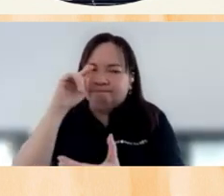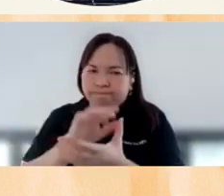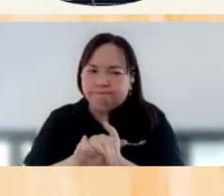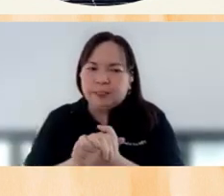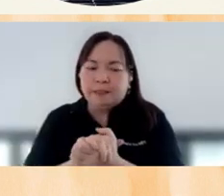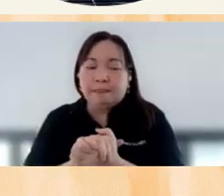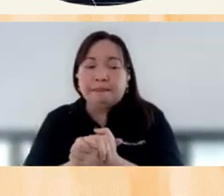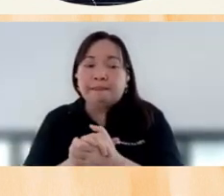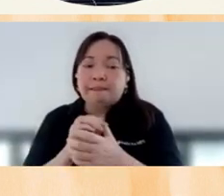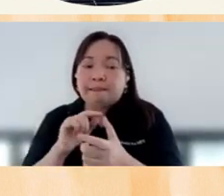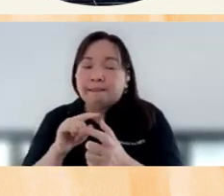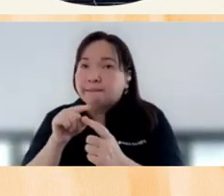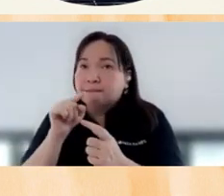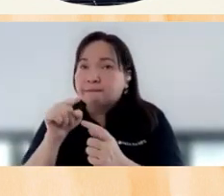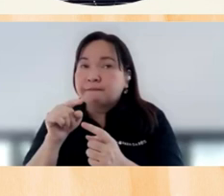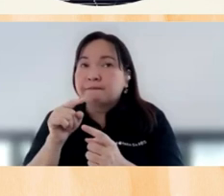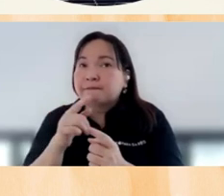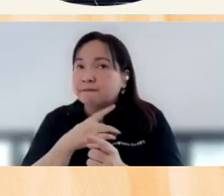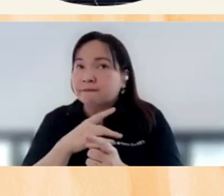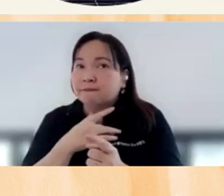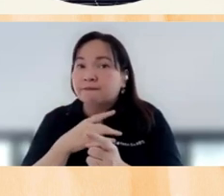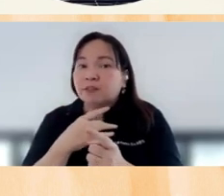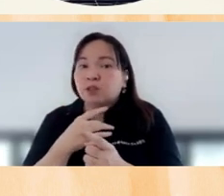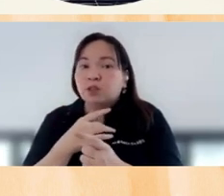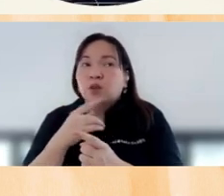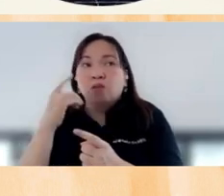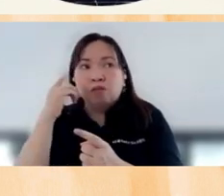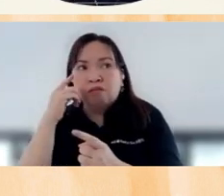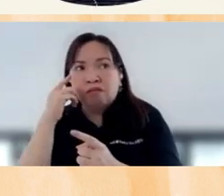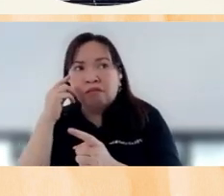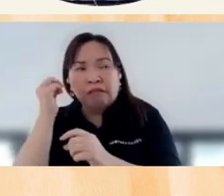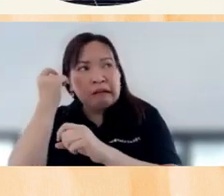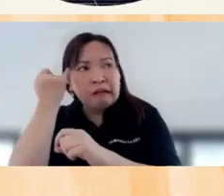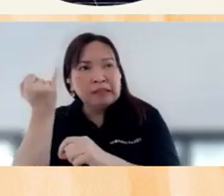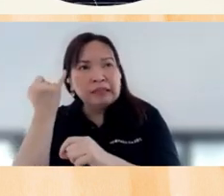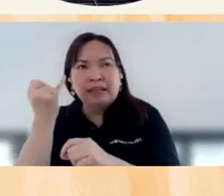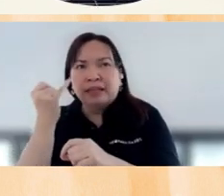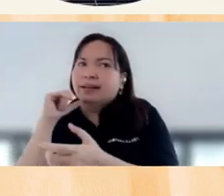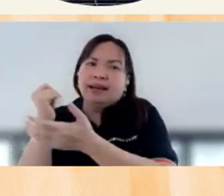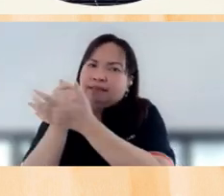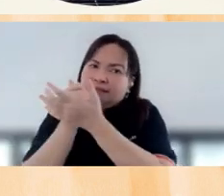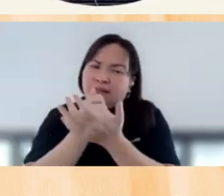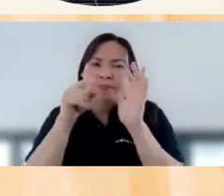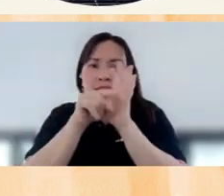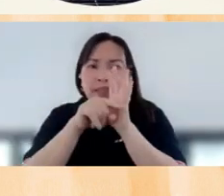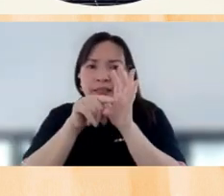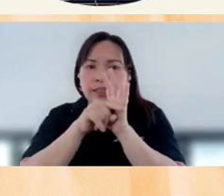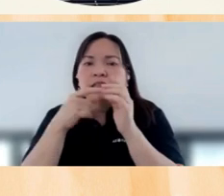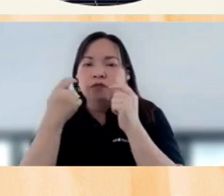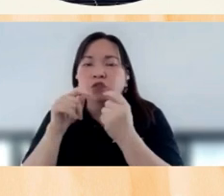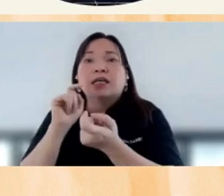or unhelpful, you work to change it. You replace the negative thought with a